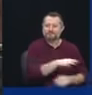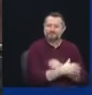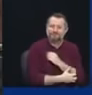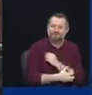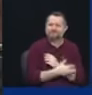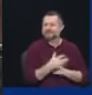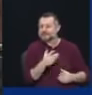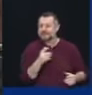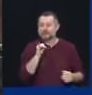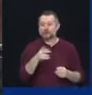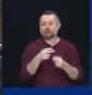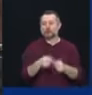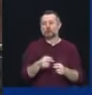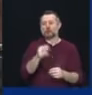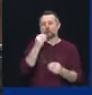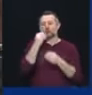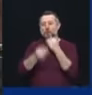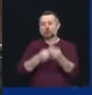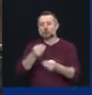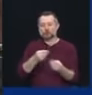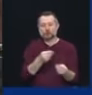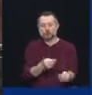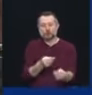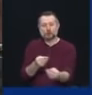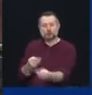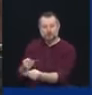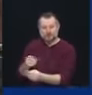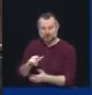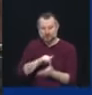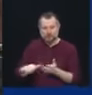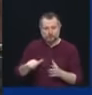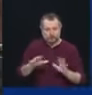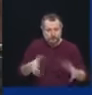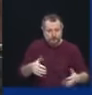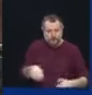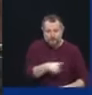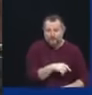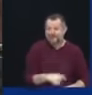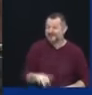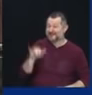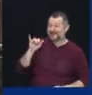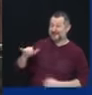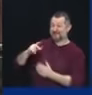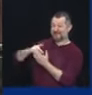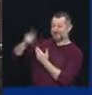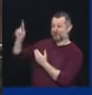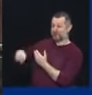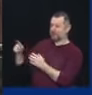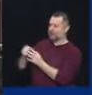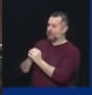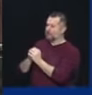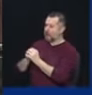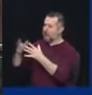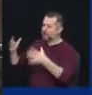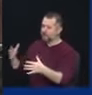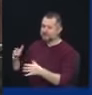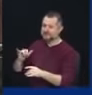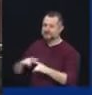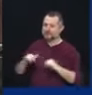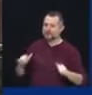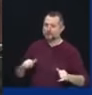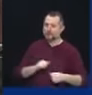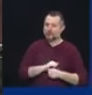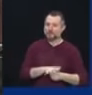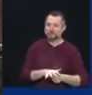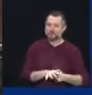New York. We started this right when COVID was beginning. When